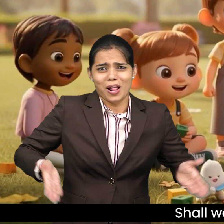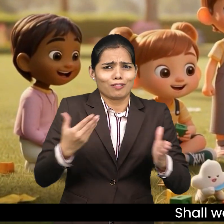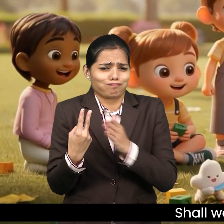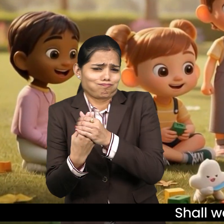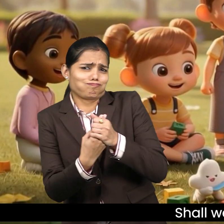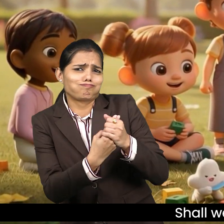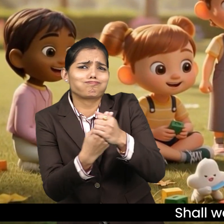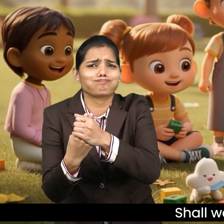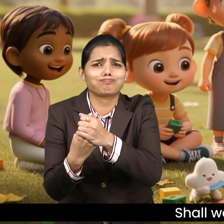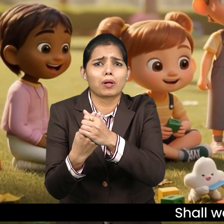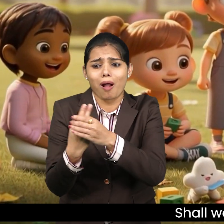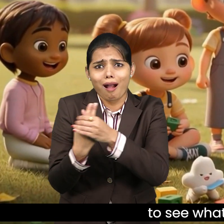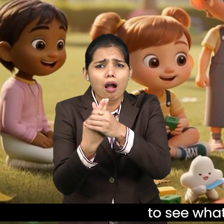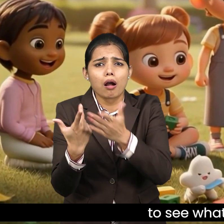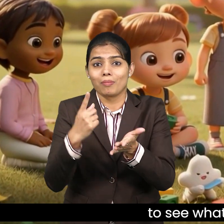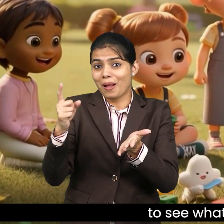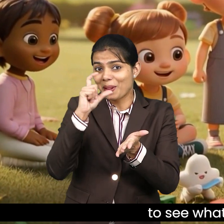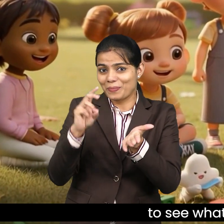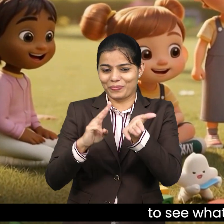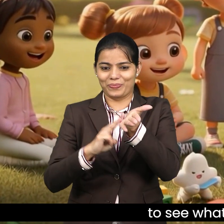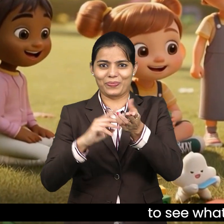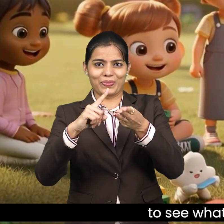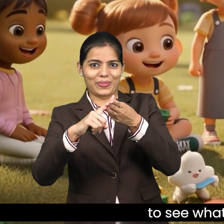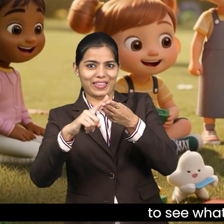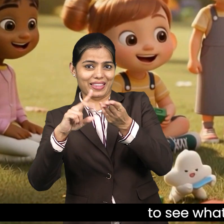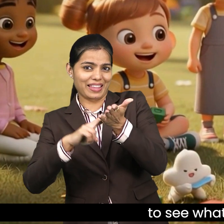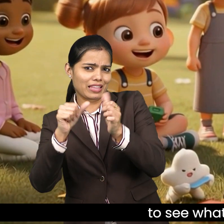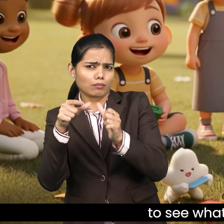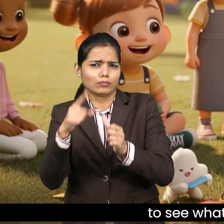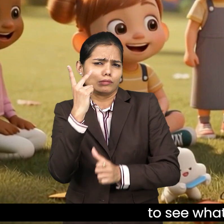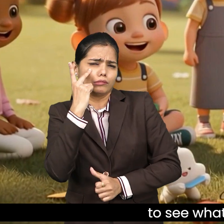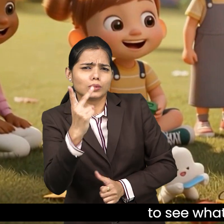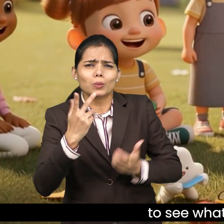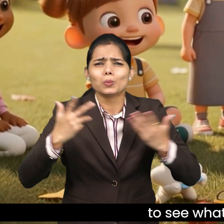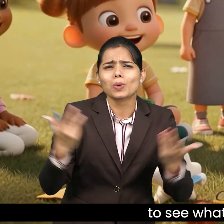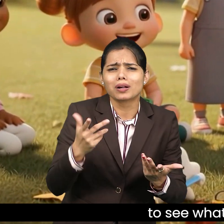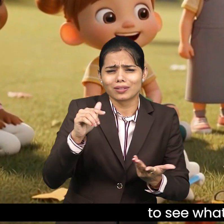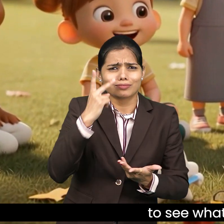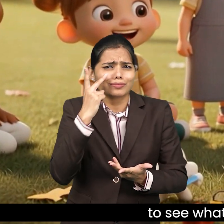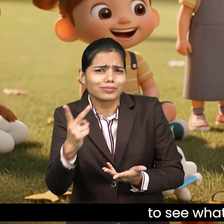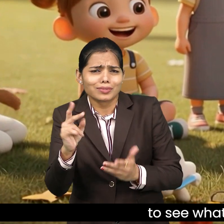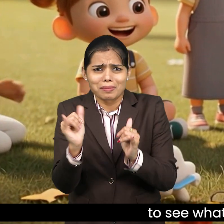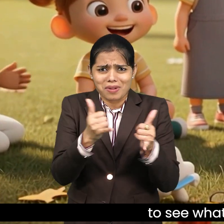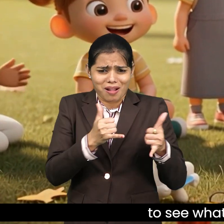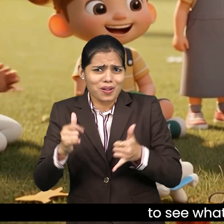Shall we accompany Meena to see what kind of games she plays?